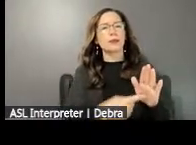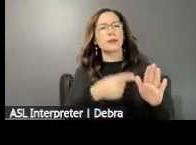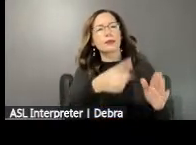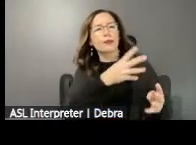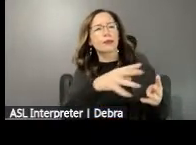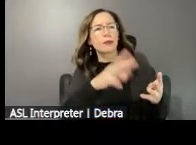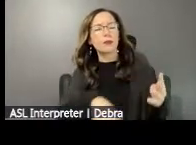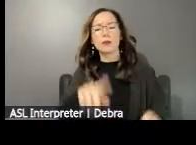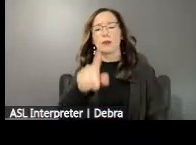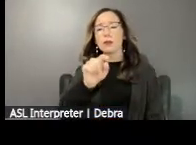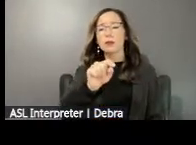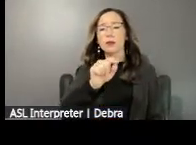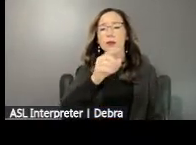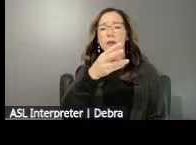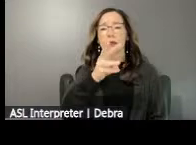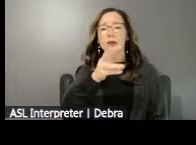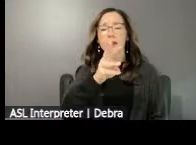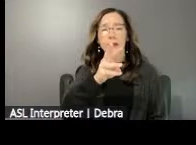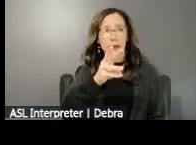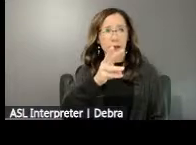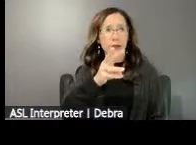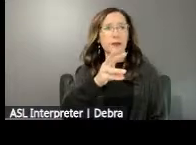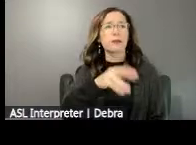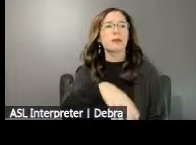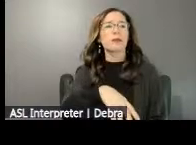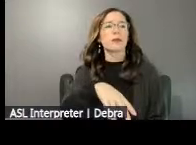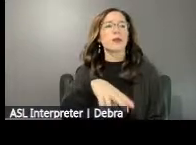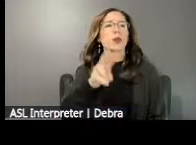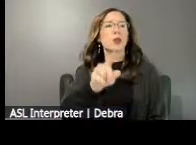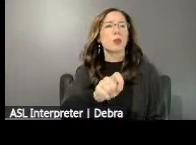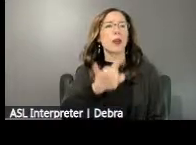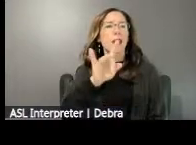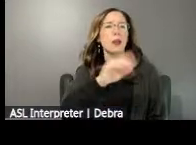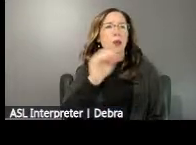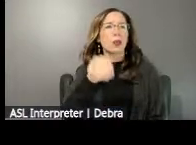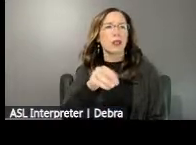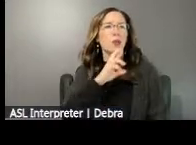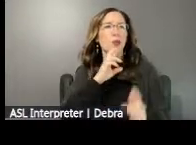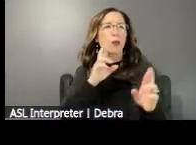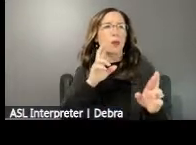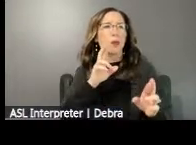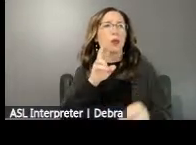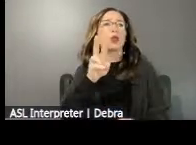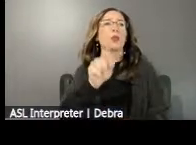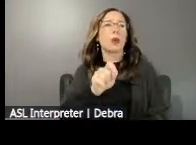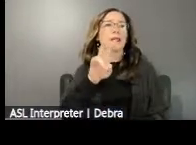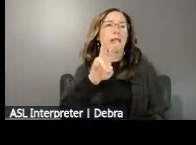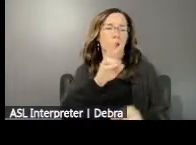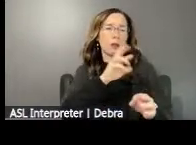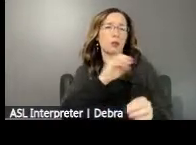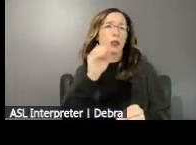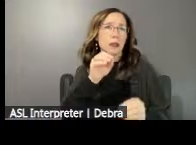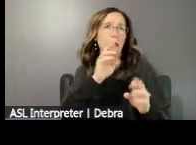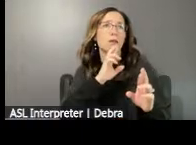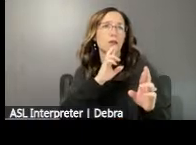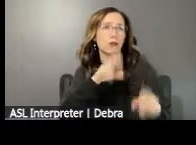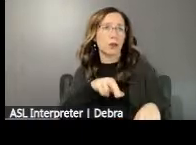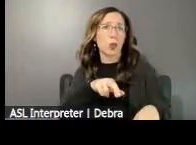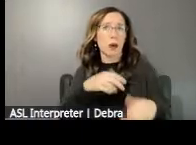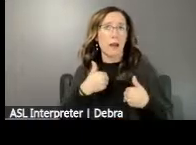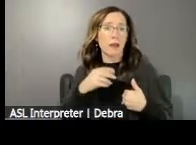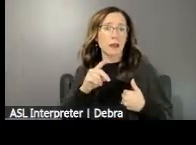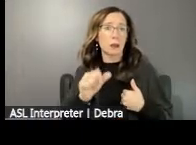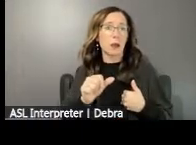only 2.7% of medical students reported having a disability. That increased to 4.6%